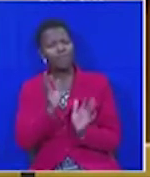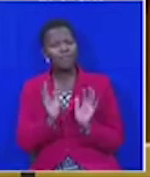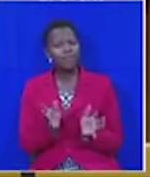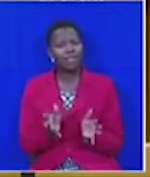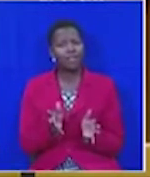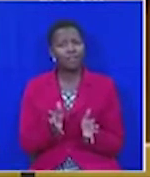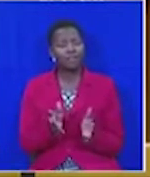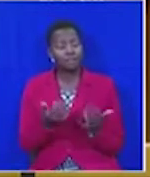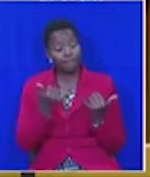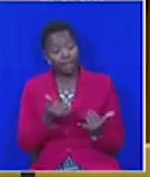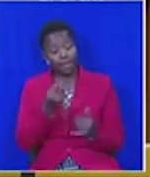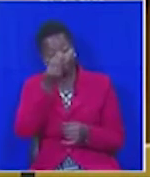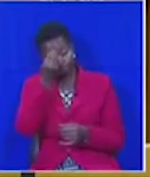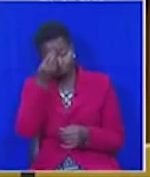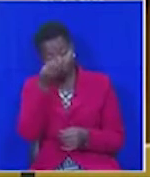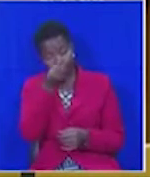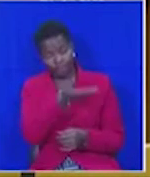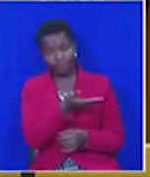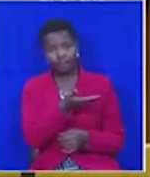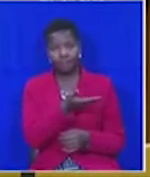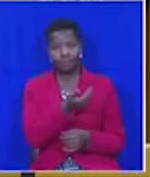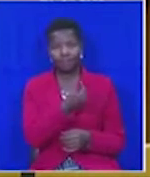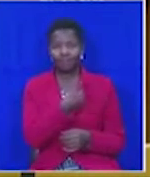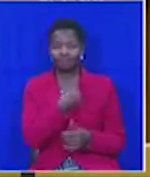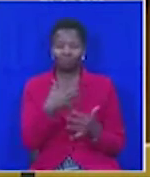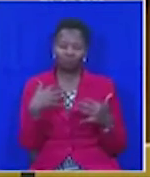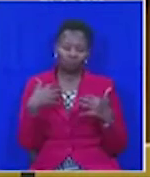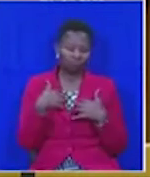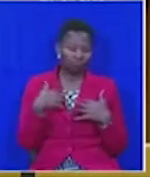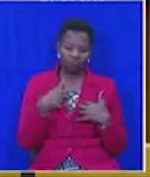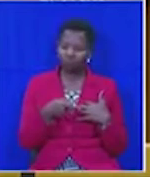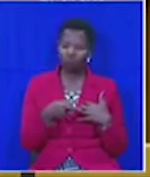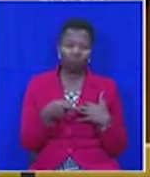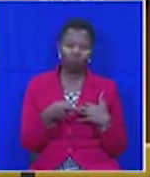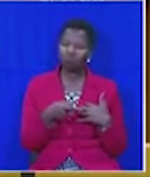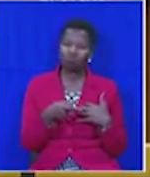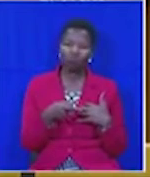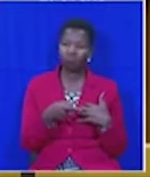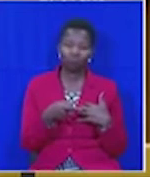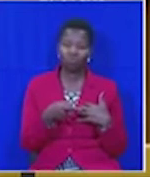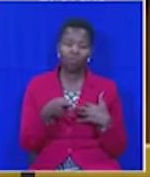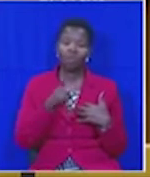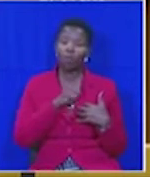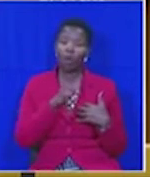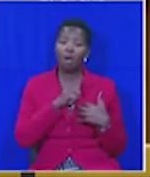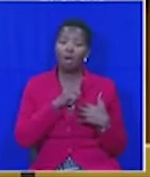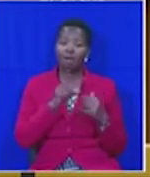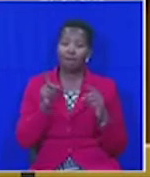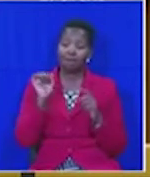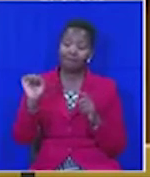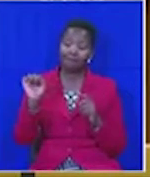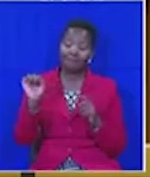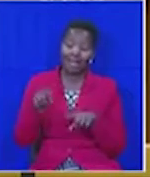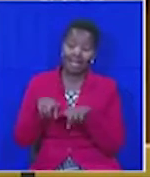to tell you that I will not even bother to worry about what he has said, because I cannot rely on a